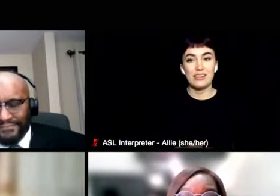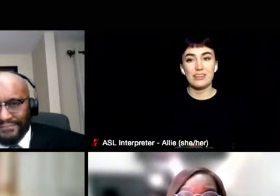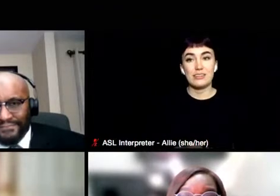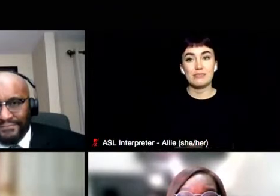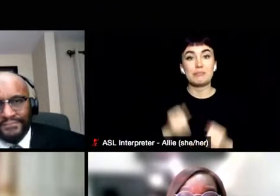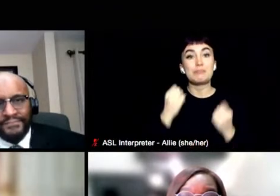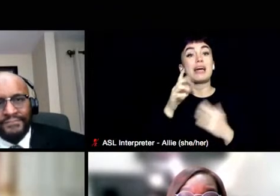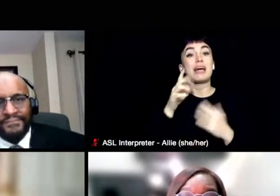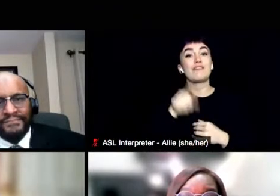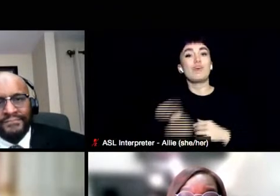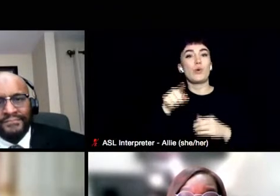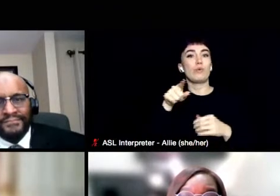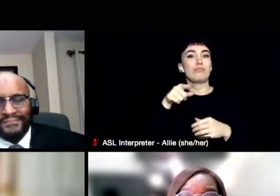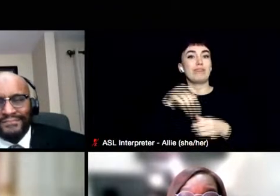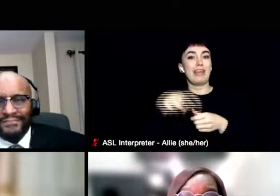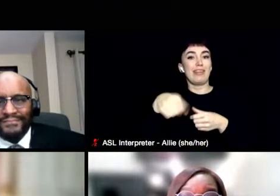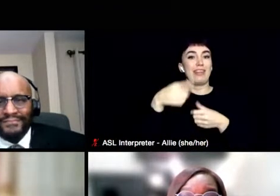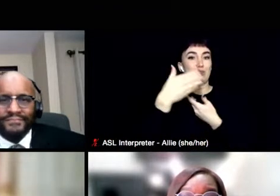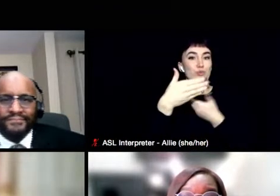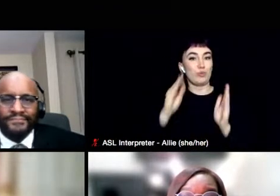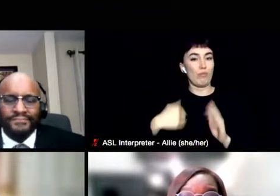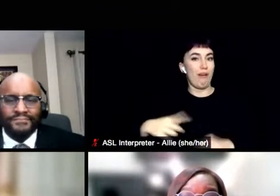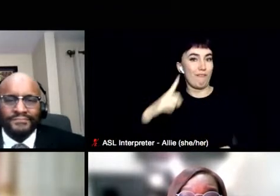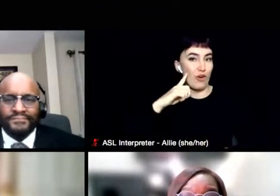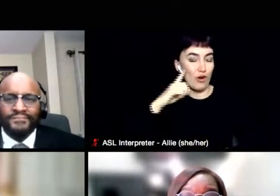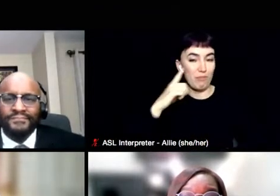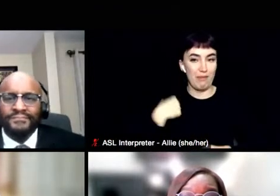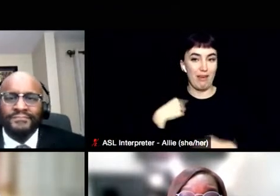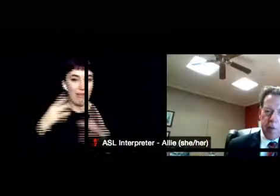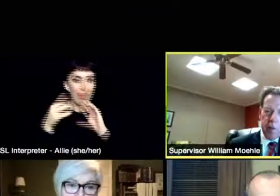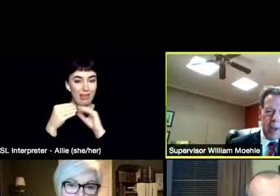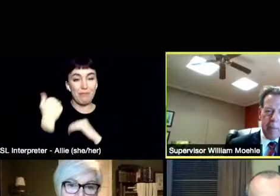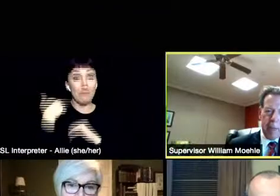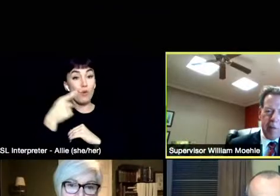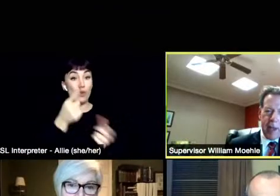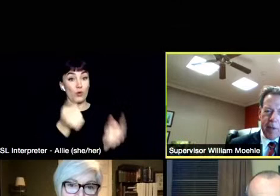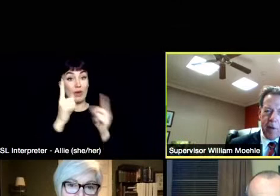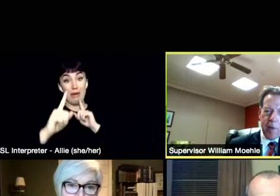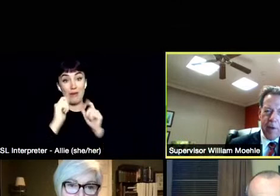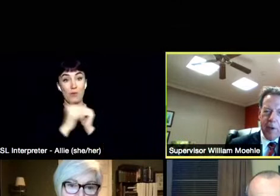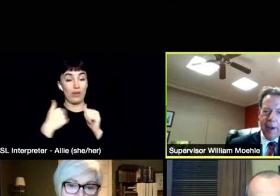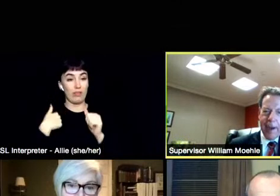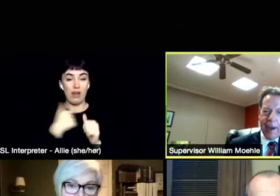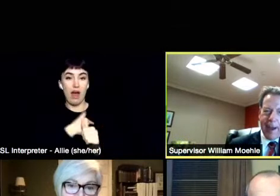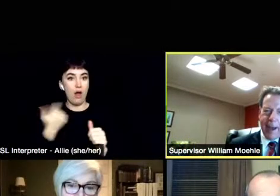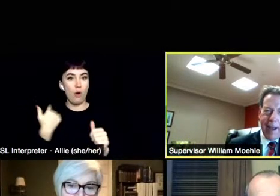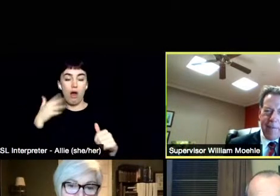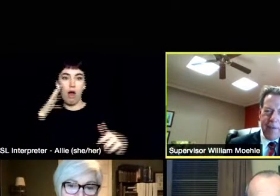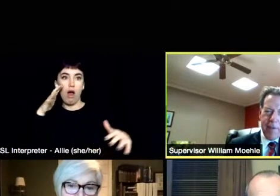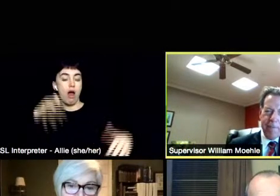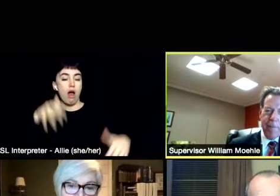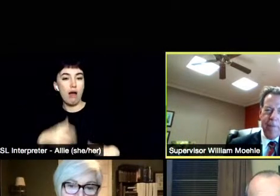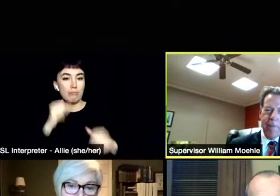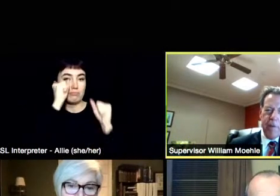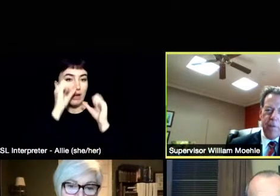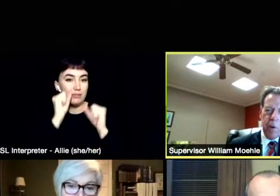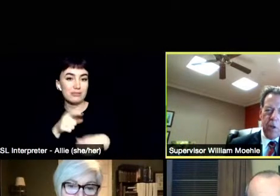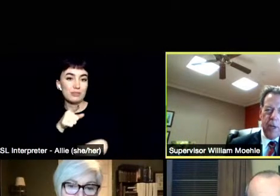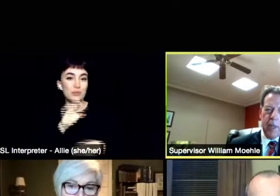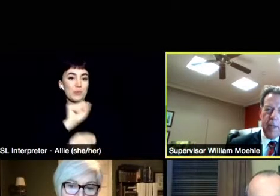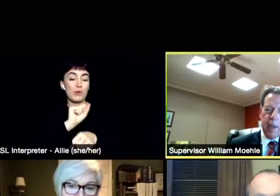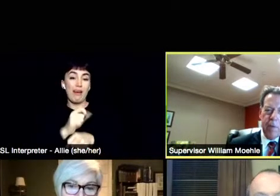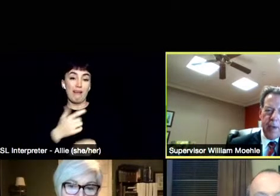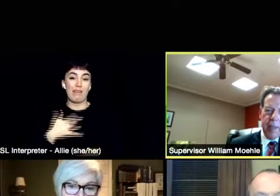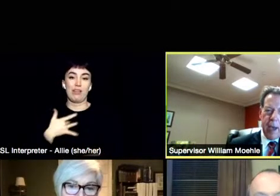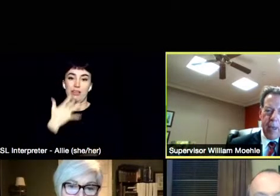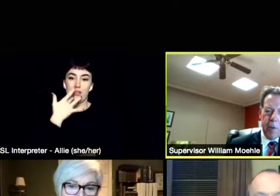Many of you in the room have heard me say this before. When you came in and interviewed with us, you knocked my socks off. I feel very